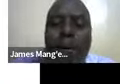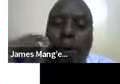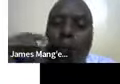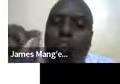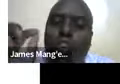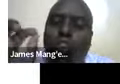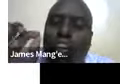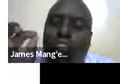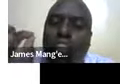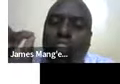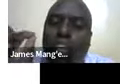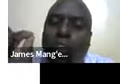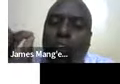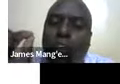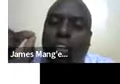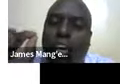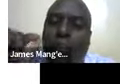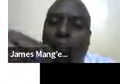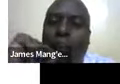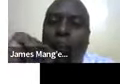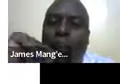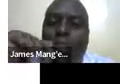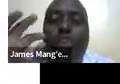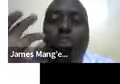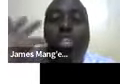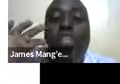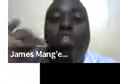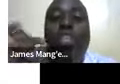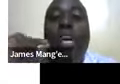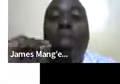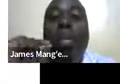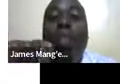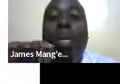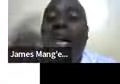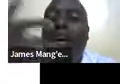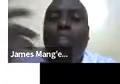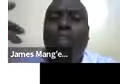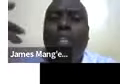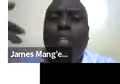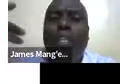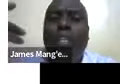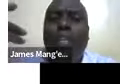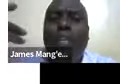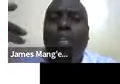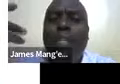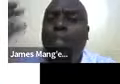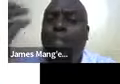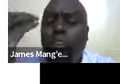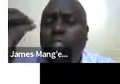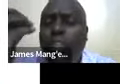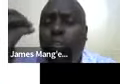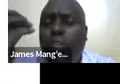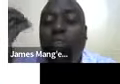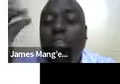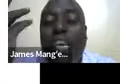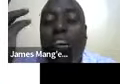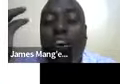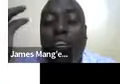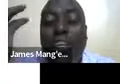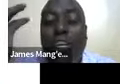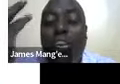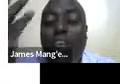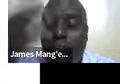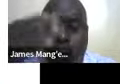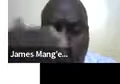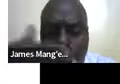No wonder most organizations have closed down, because decisions that are being made are contaminated. The boss behaves like